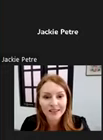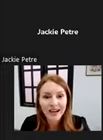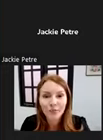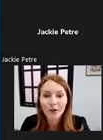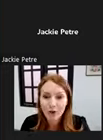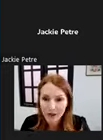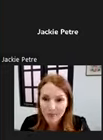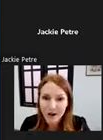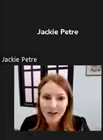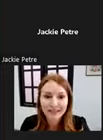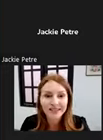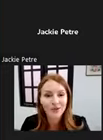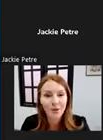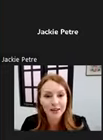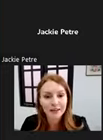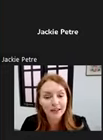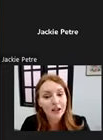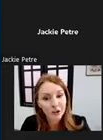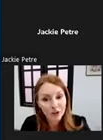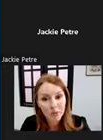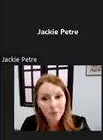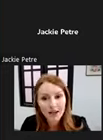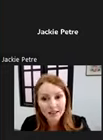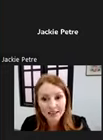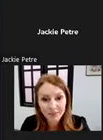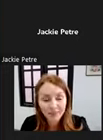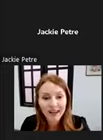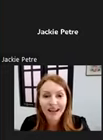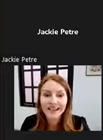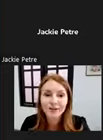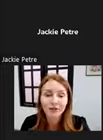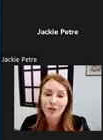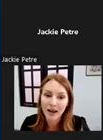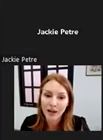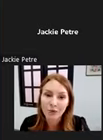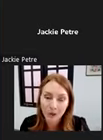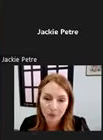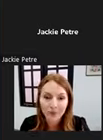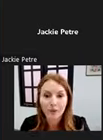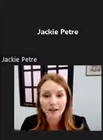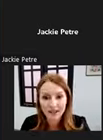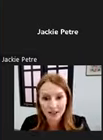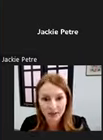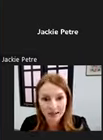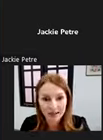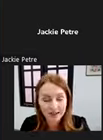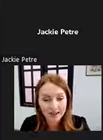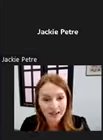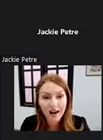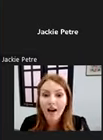reason, I'm looking forward to moderating today's webinar, learning from the project team, and hearing feedback from you, the